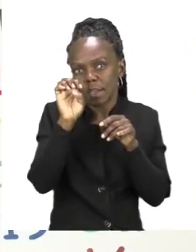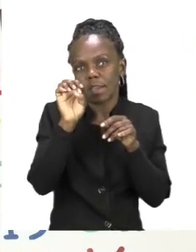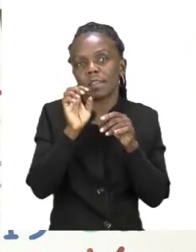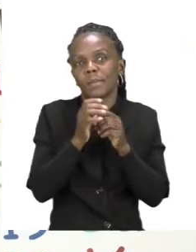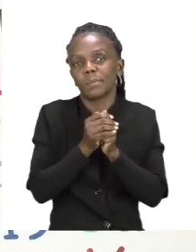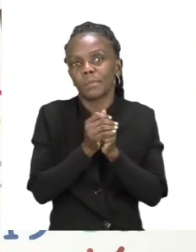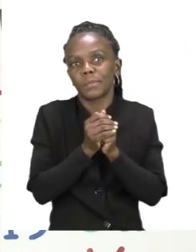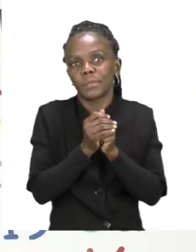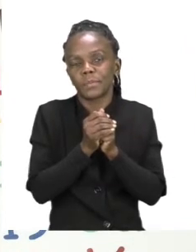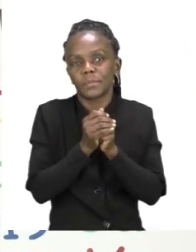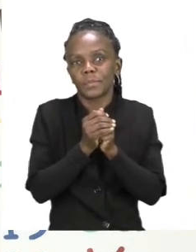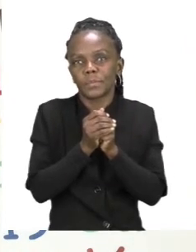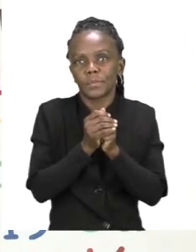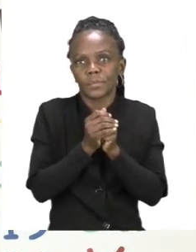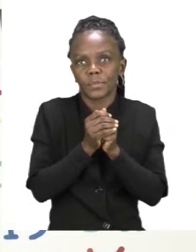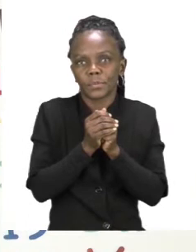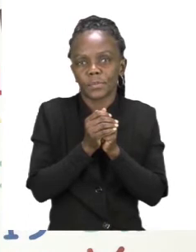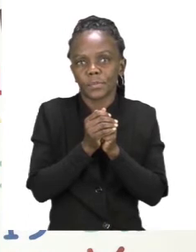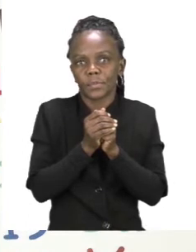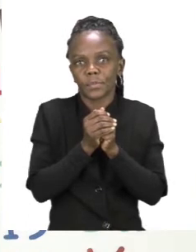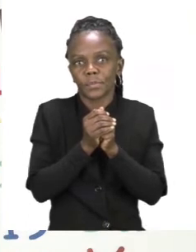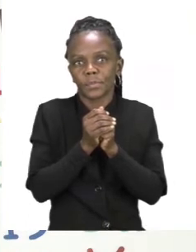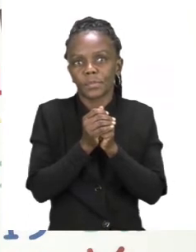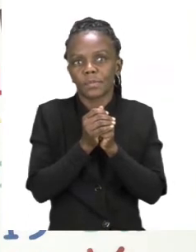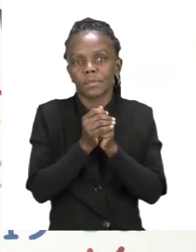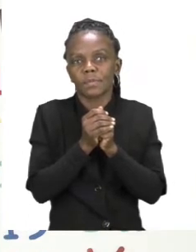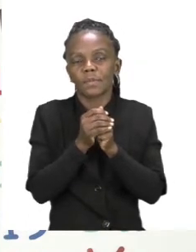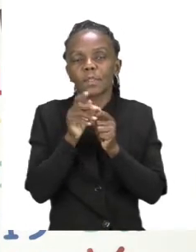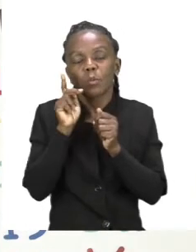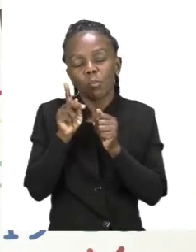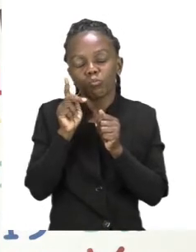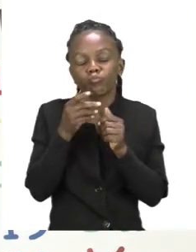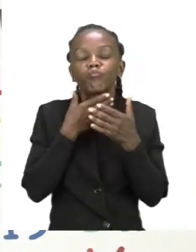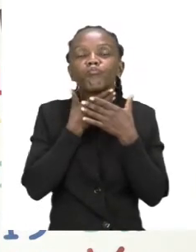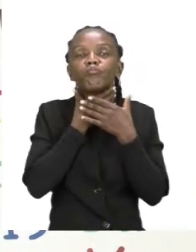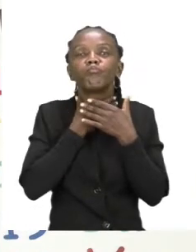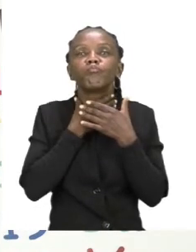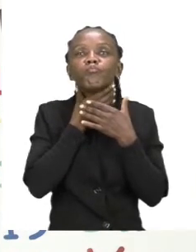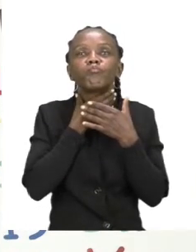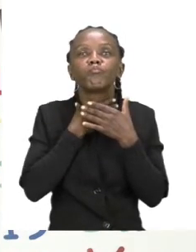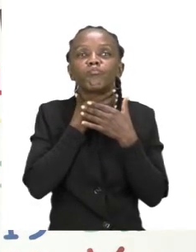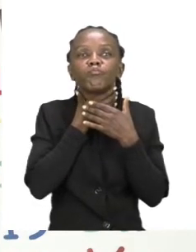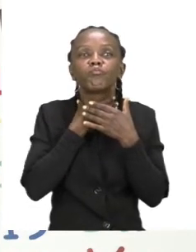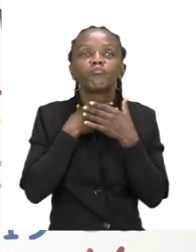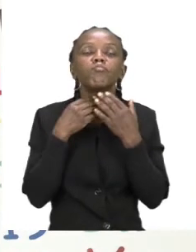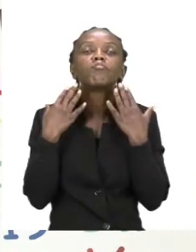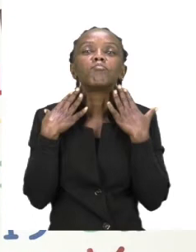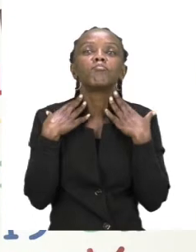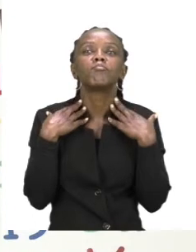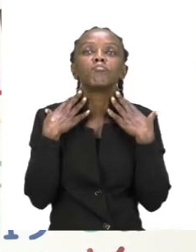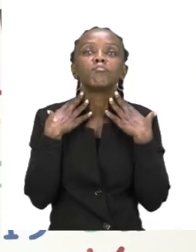So we also have a neck. This is called a